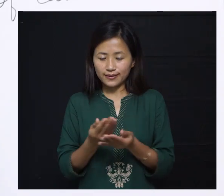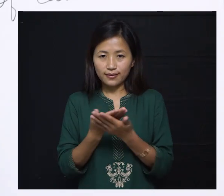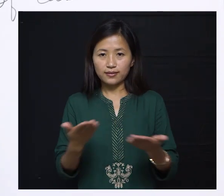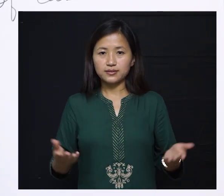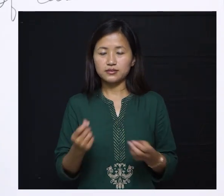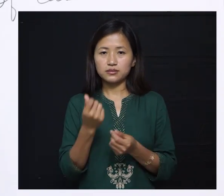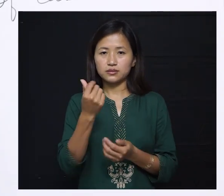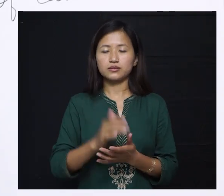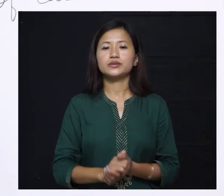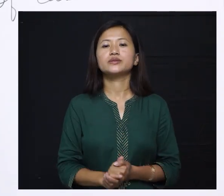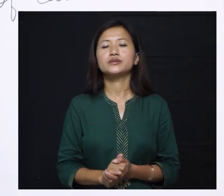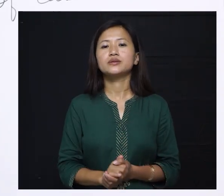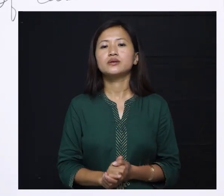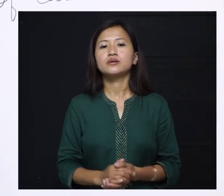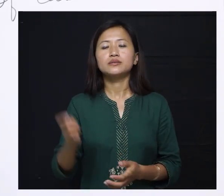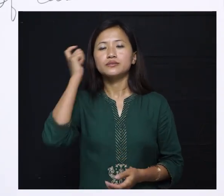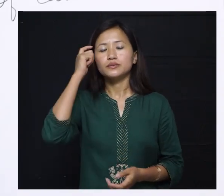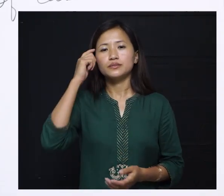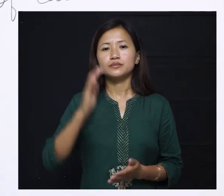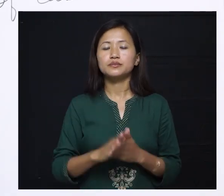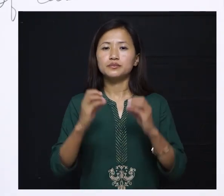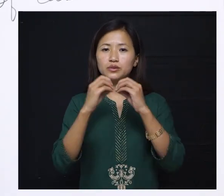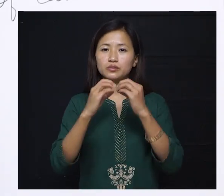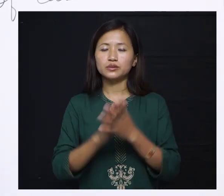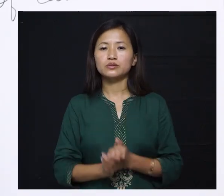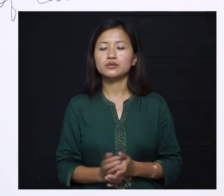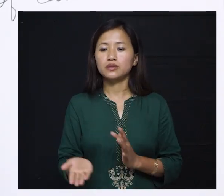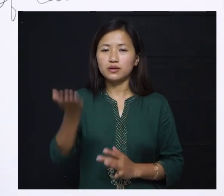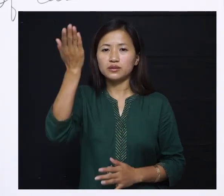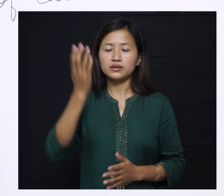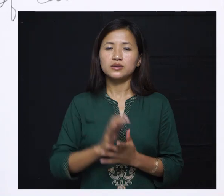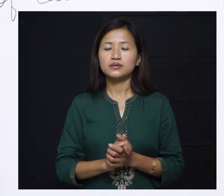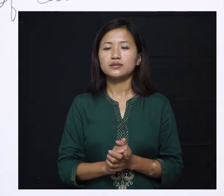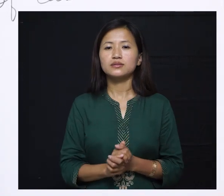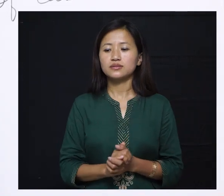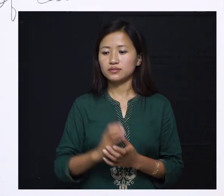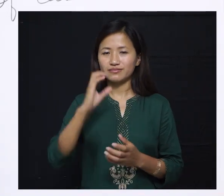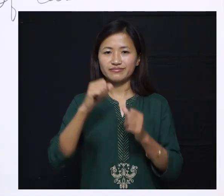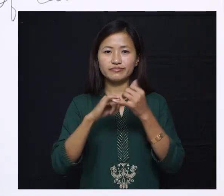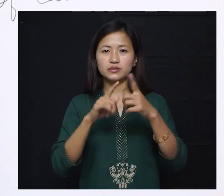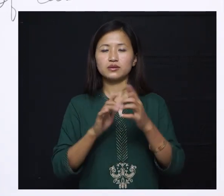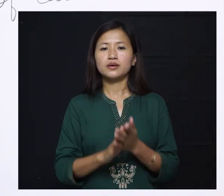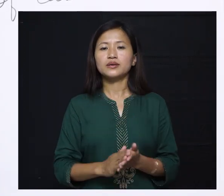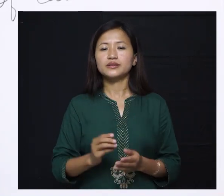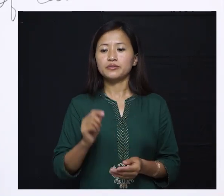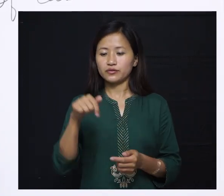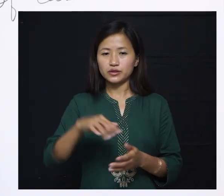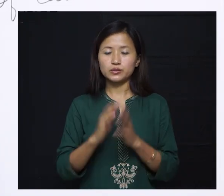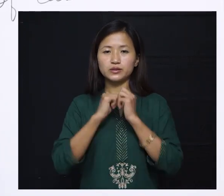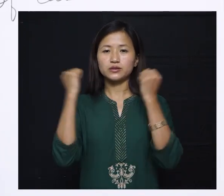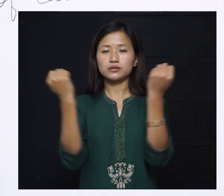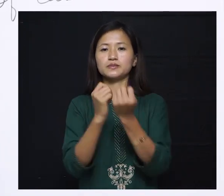to the thought that the Brahmins were the highest caste in the society, and also the most privileged one in the